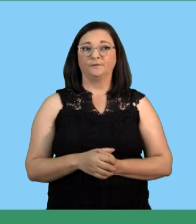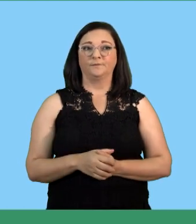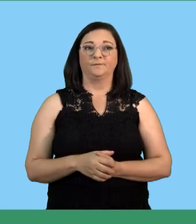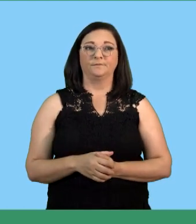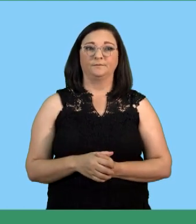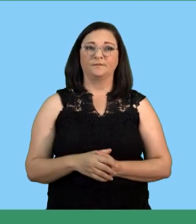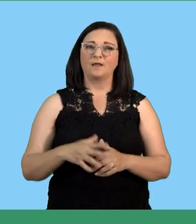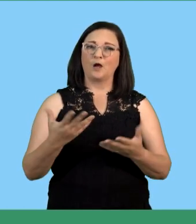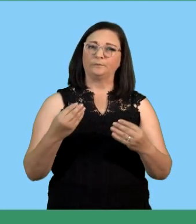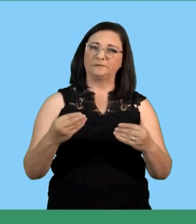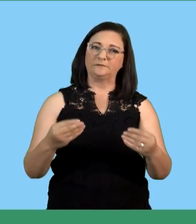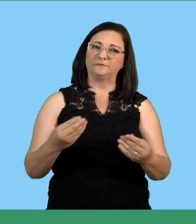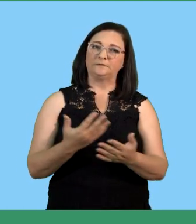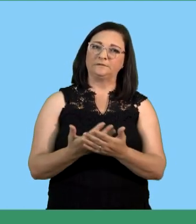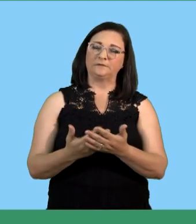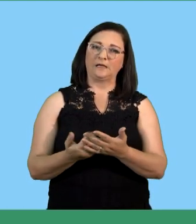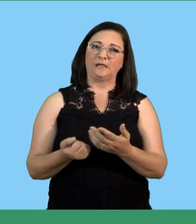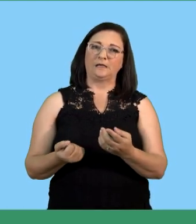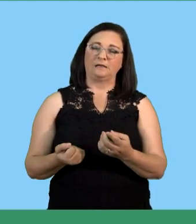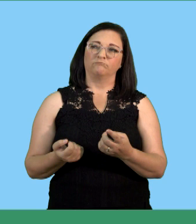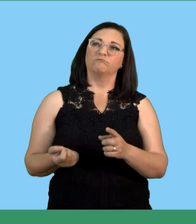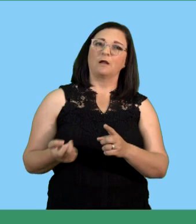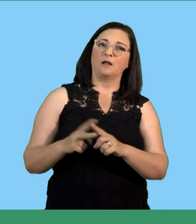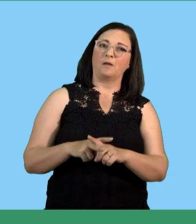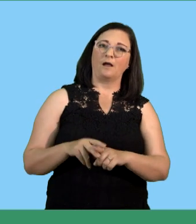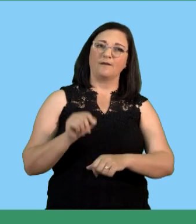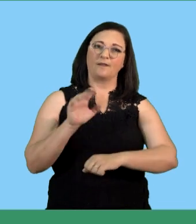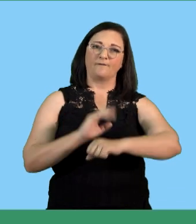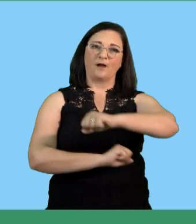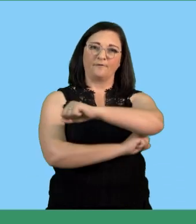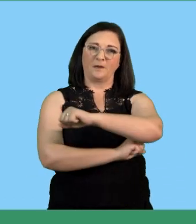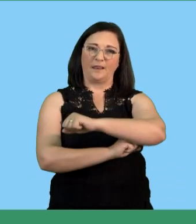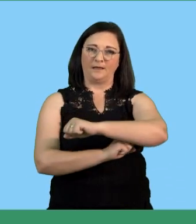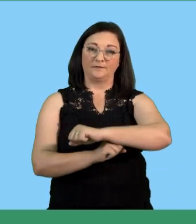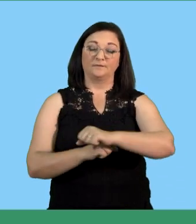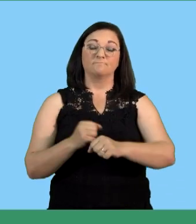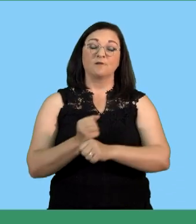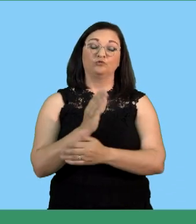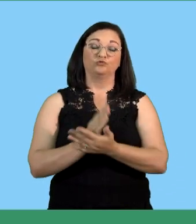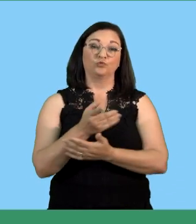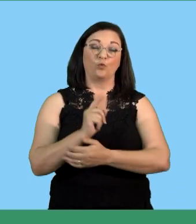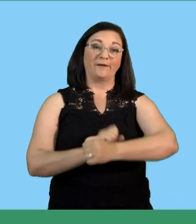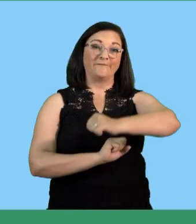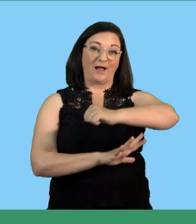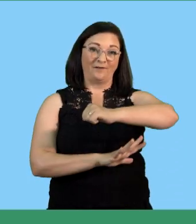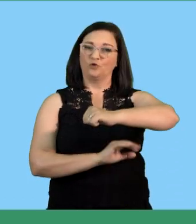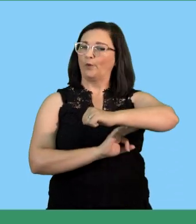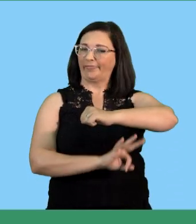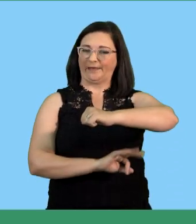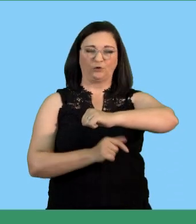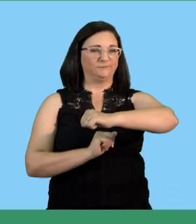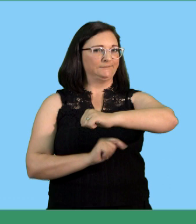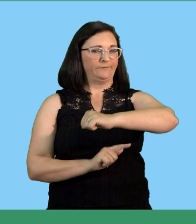the ways in which a business could apply the revised five pillars. Please take note, it's five. Five pillars, not